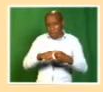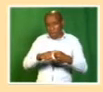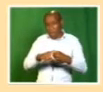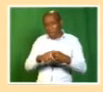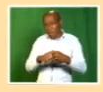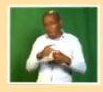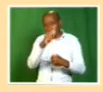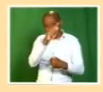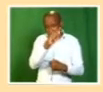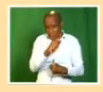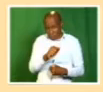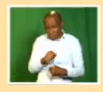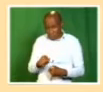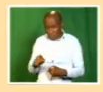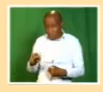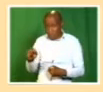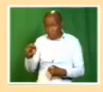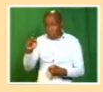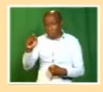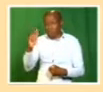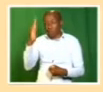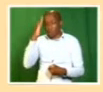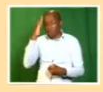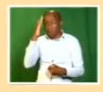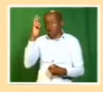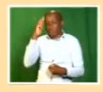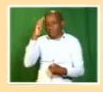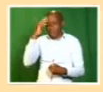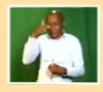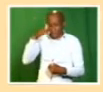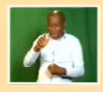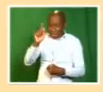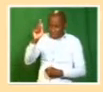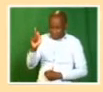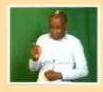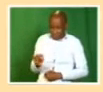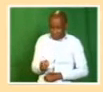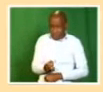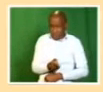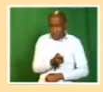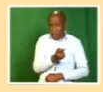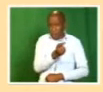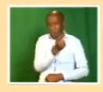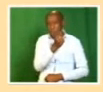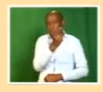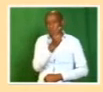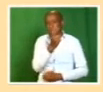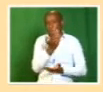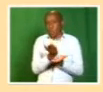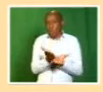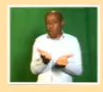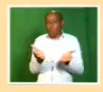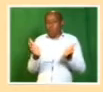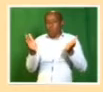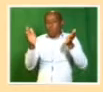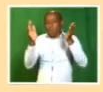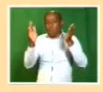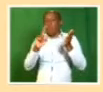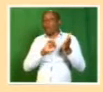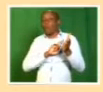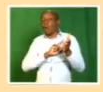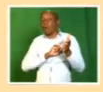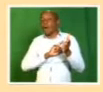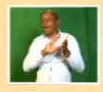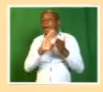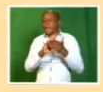points. We know we are expecting a parabola, a curve. Okay, in our case it is opening upwards because we have